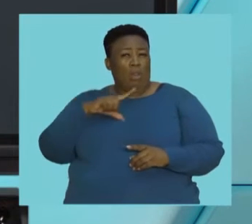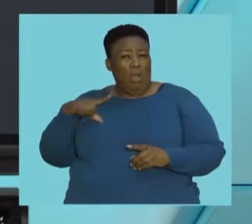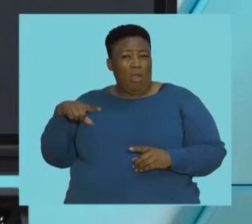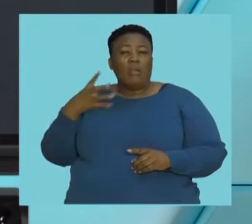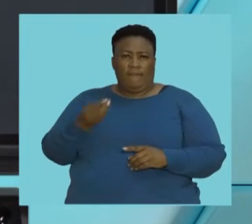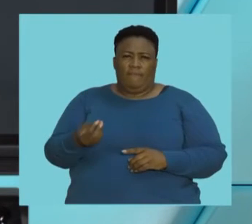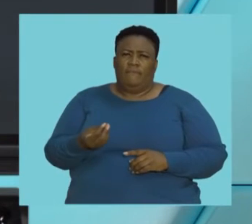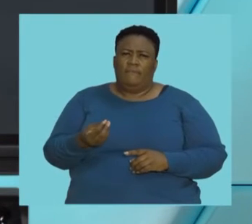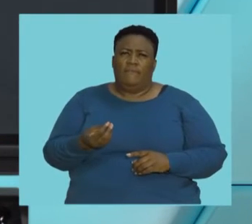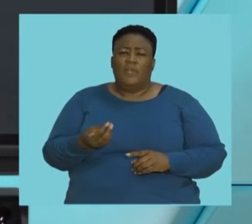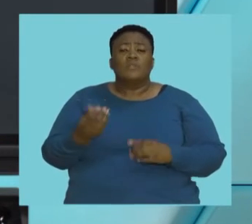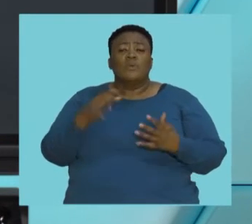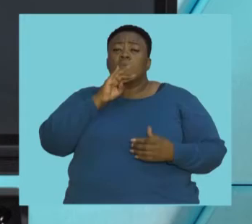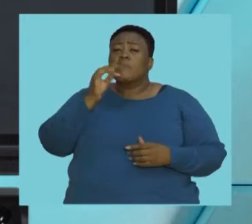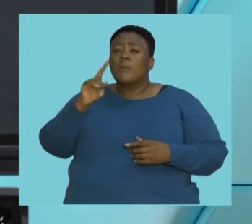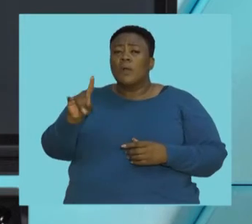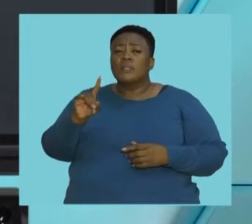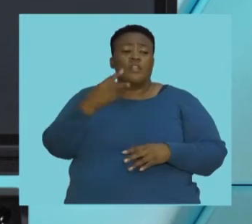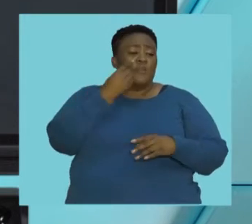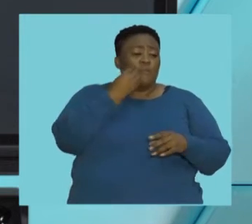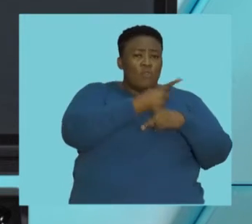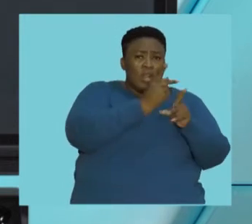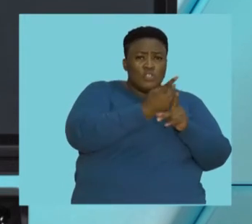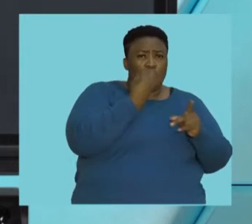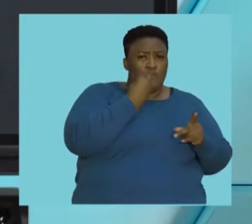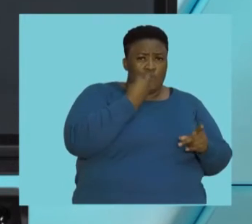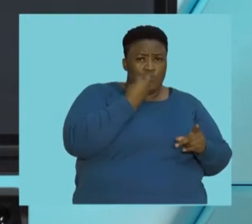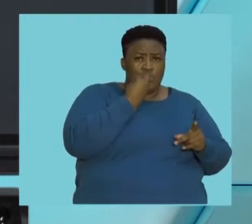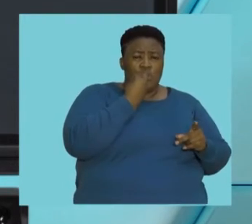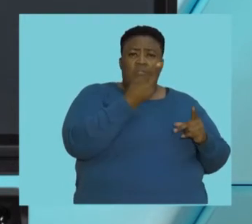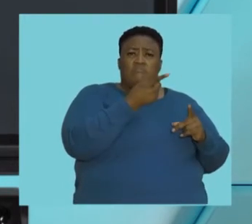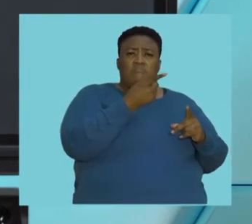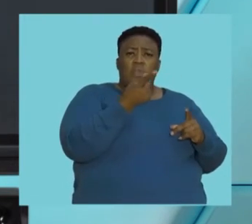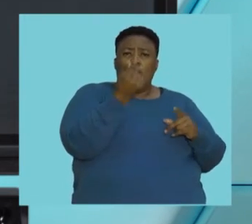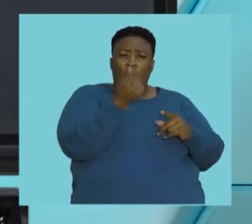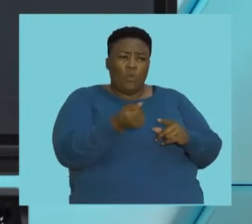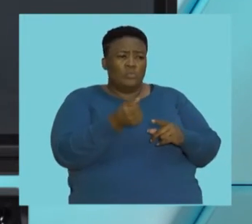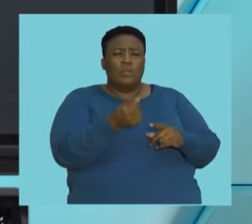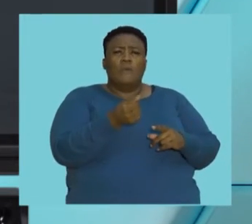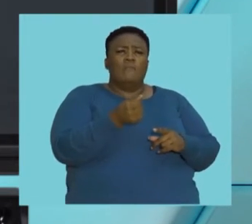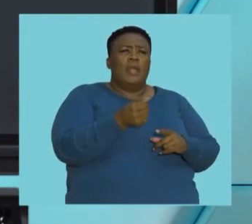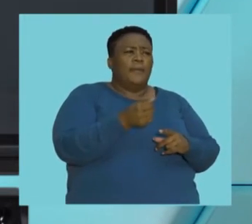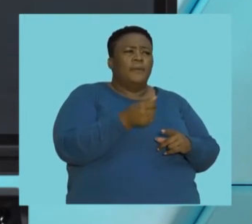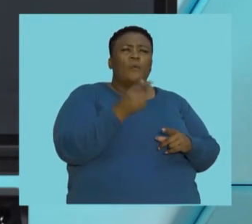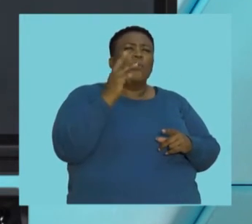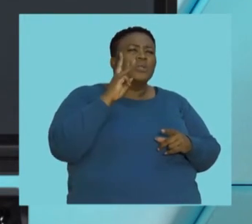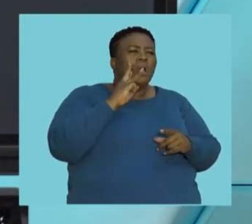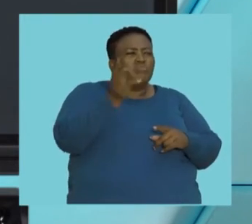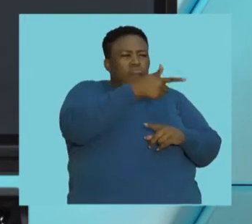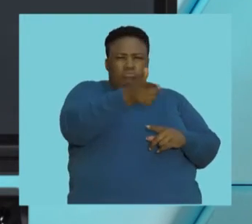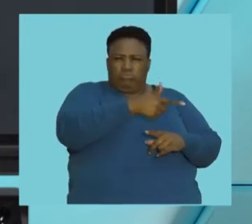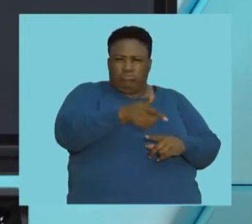than naturally have been. And so this means that the production of food and the cost of irrigation has also escalated.